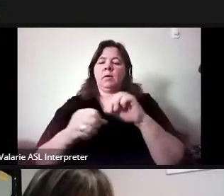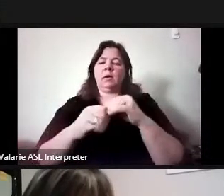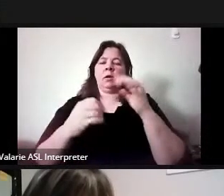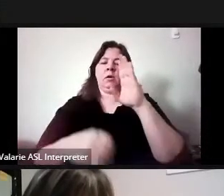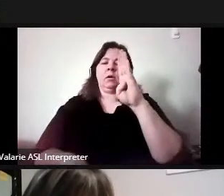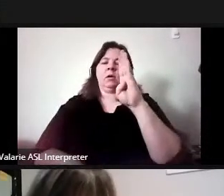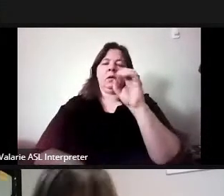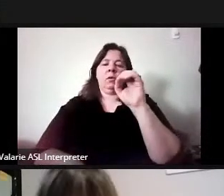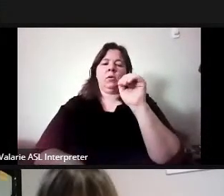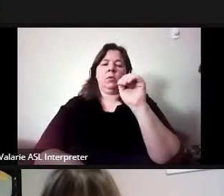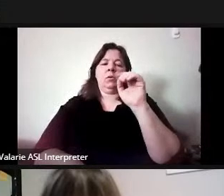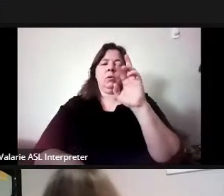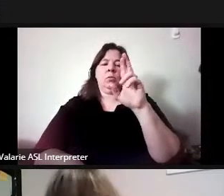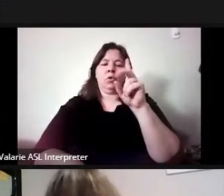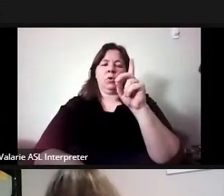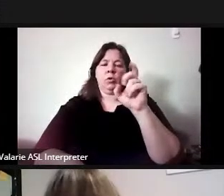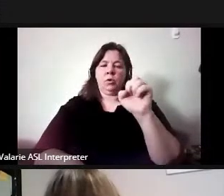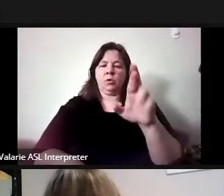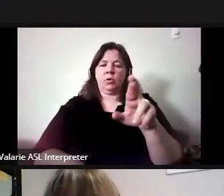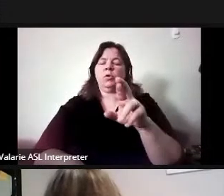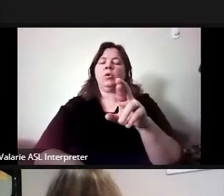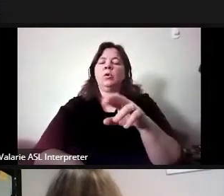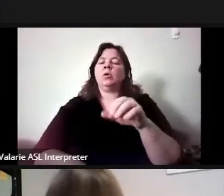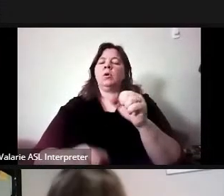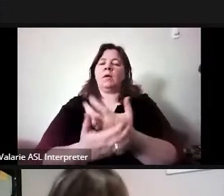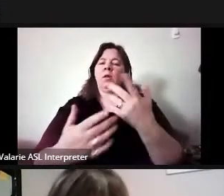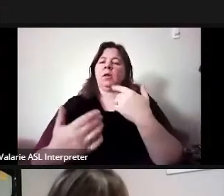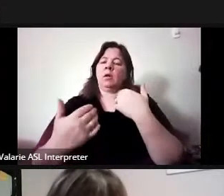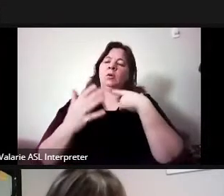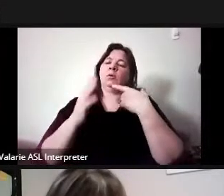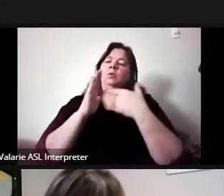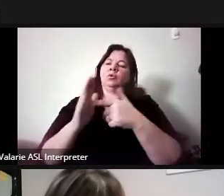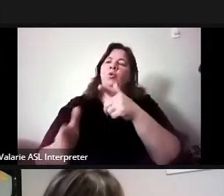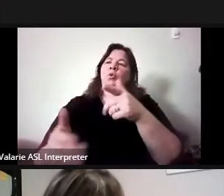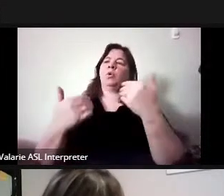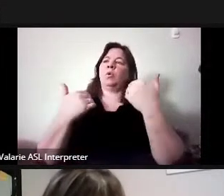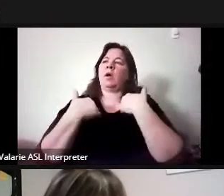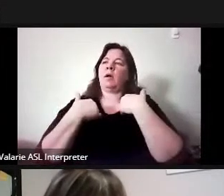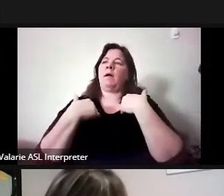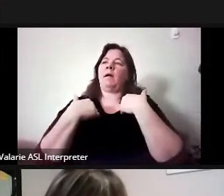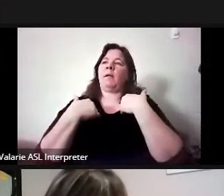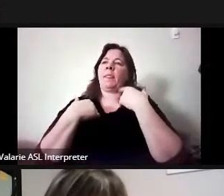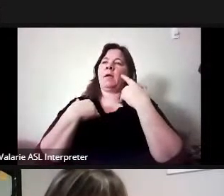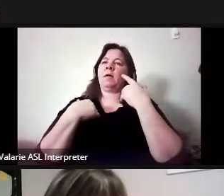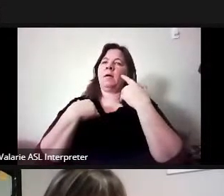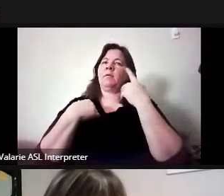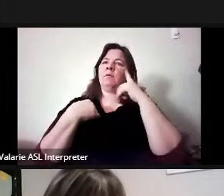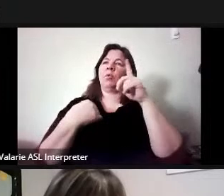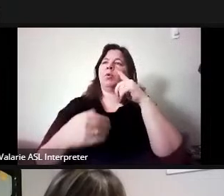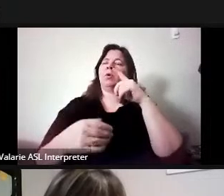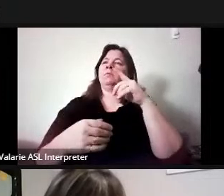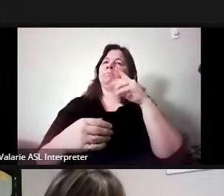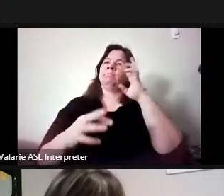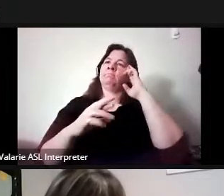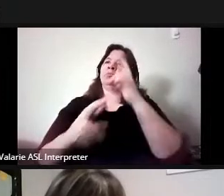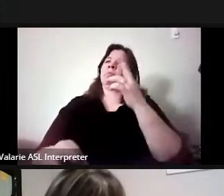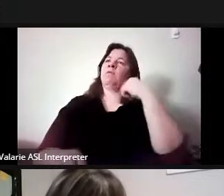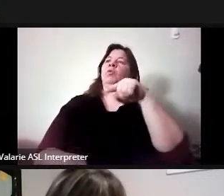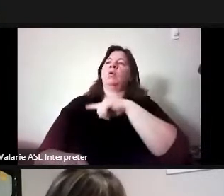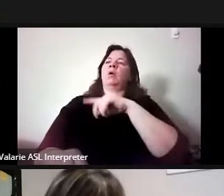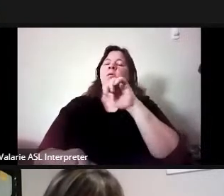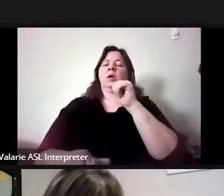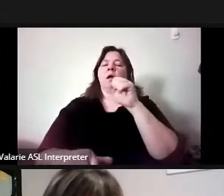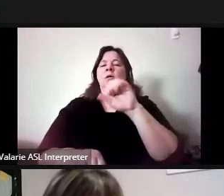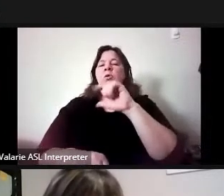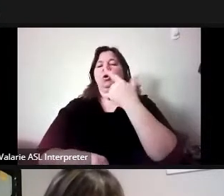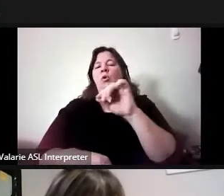shows the dedication that you have for Onpassive and for all of us as Go-founders. So thank you very much for that.